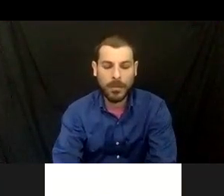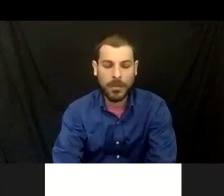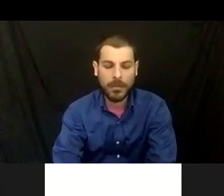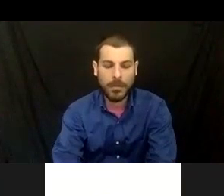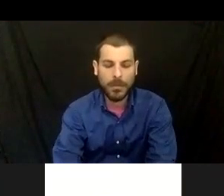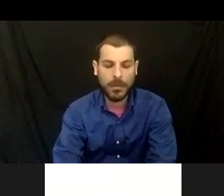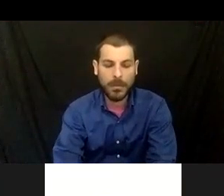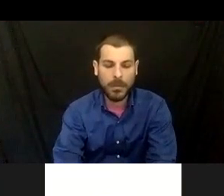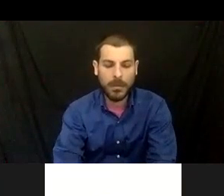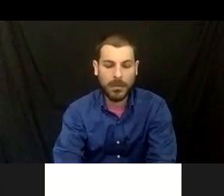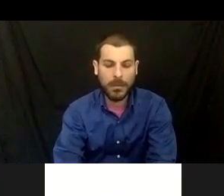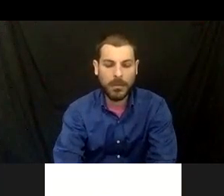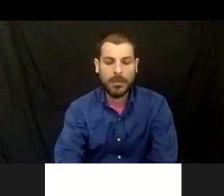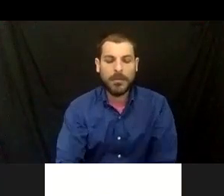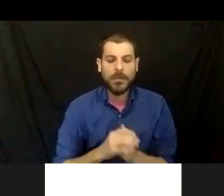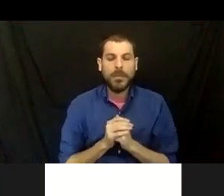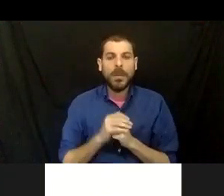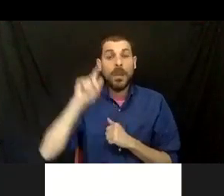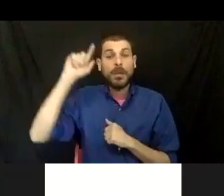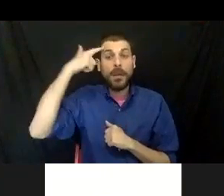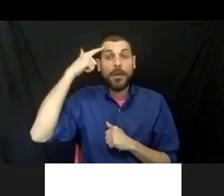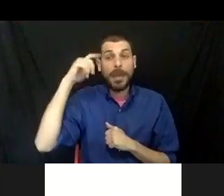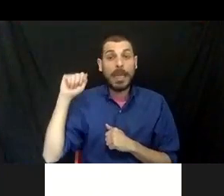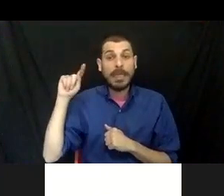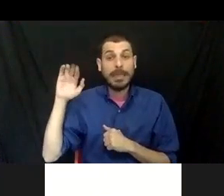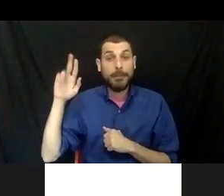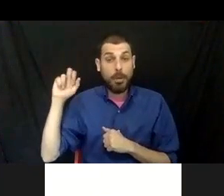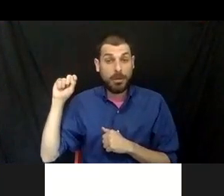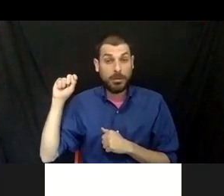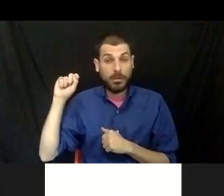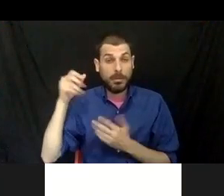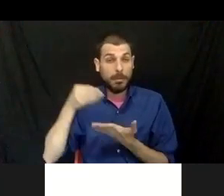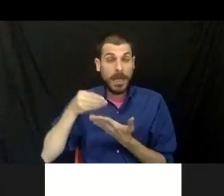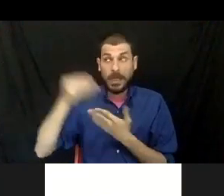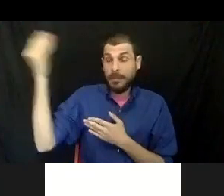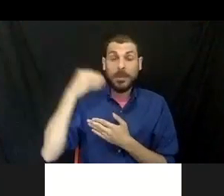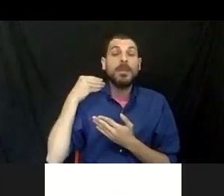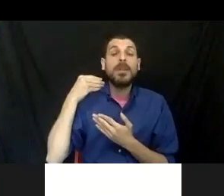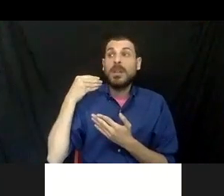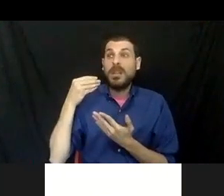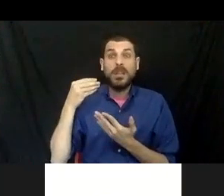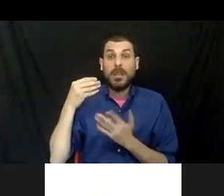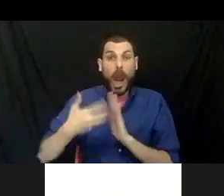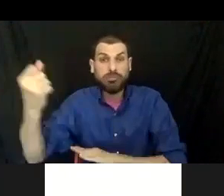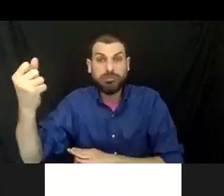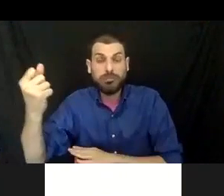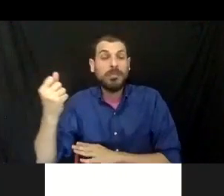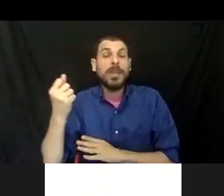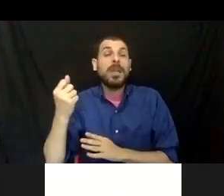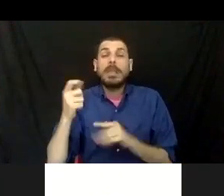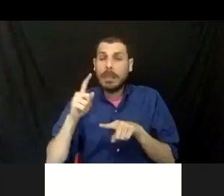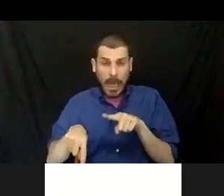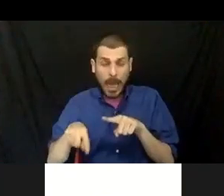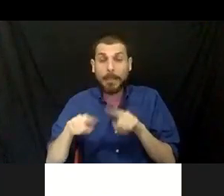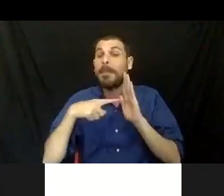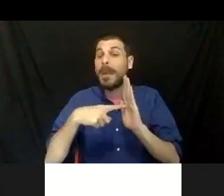of stimulus funds. So let's say you have a negative balance in your bank account, or you're assessed with overdraft